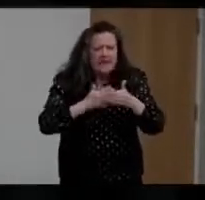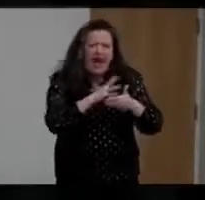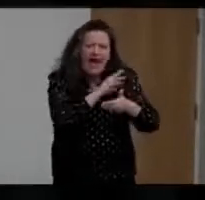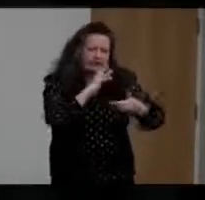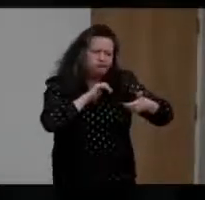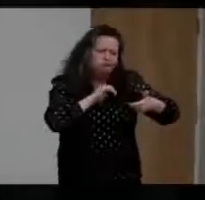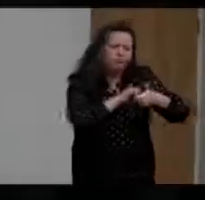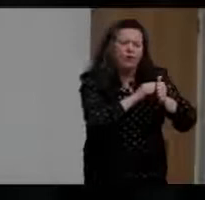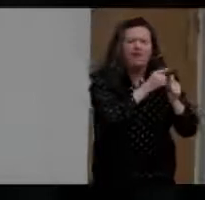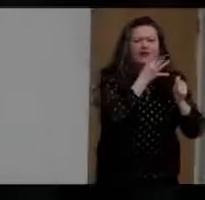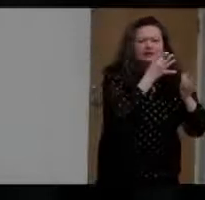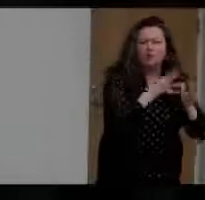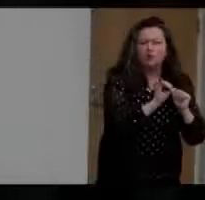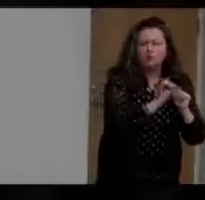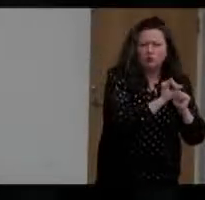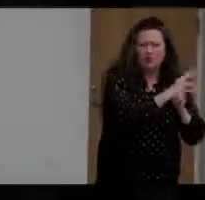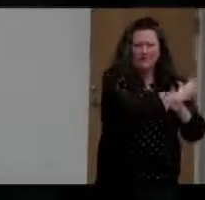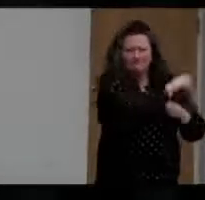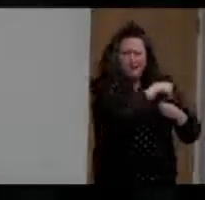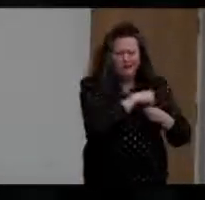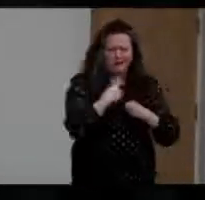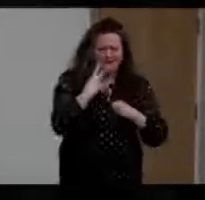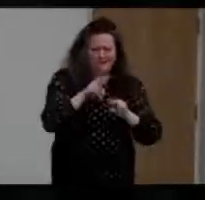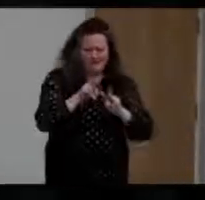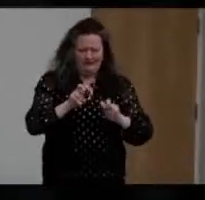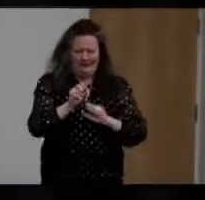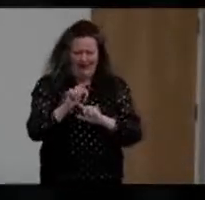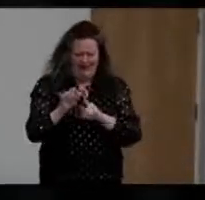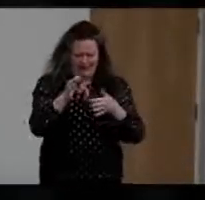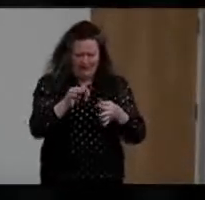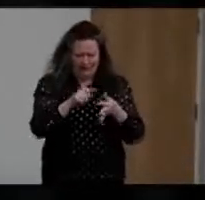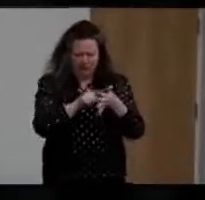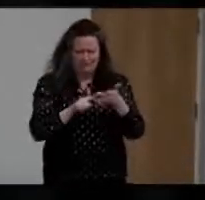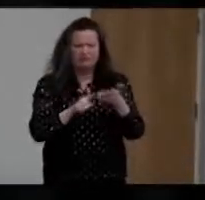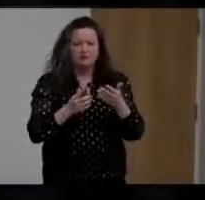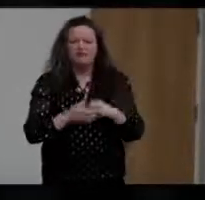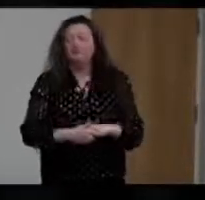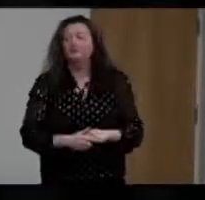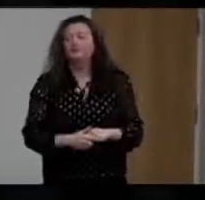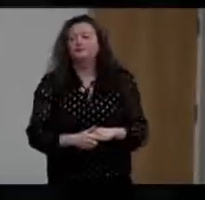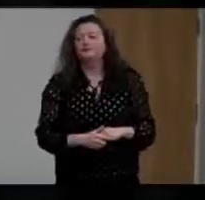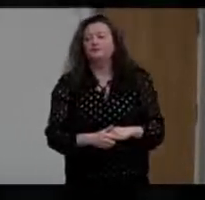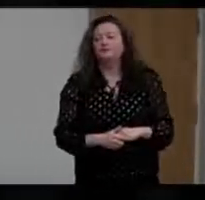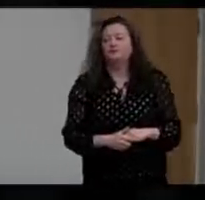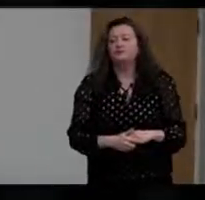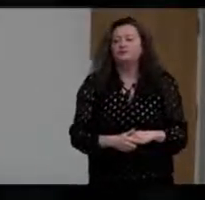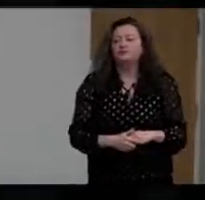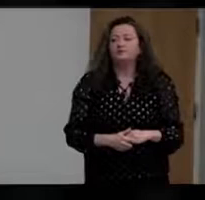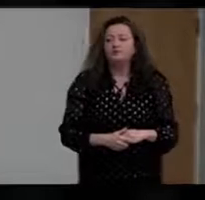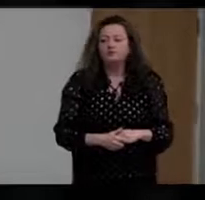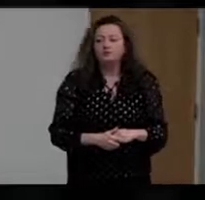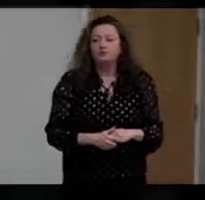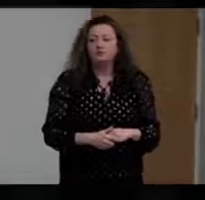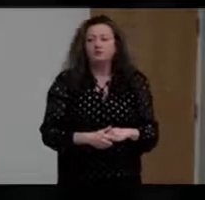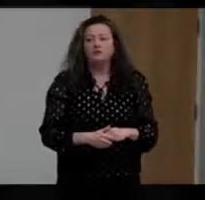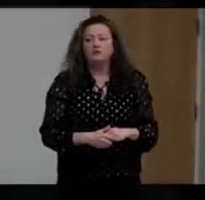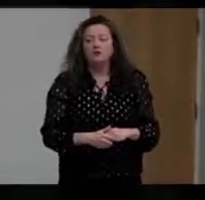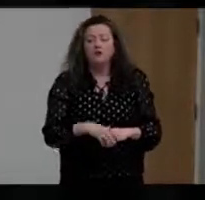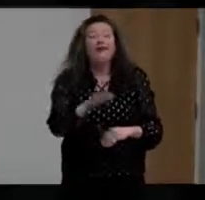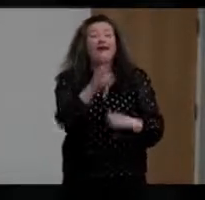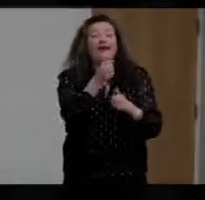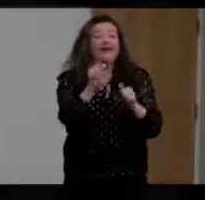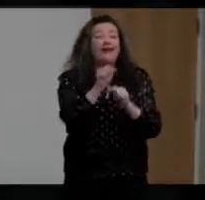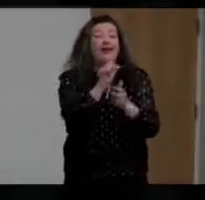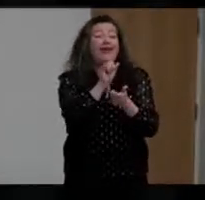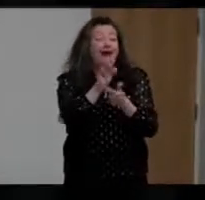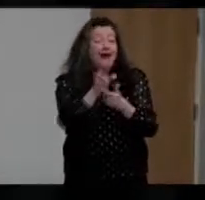the experts. And if you think about it, if a new drug comes in to use, physicians don't understand,